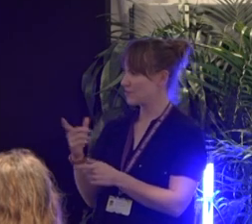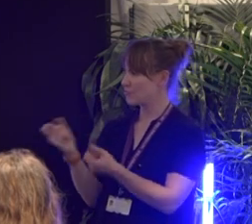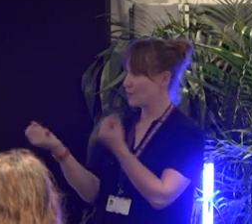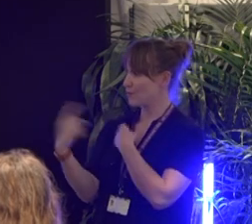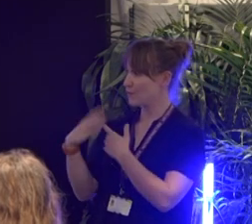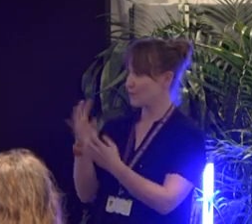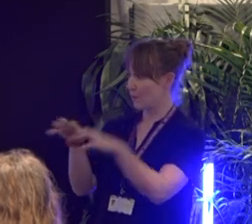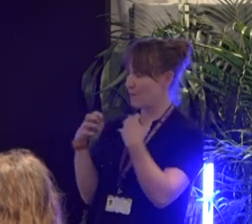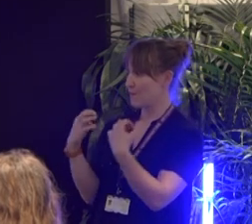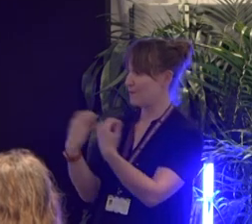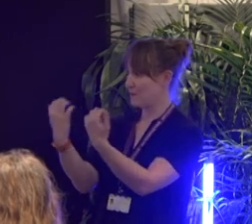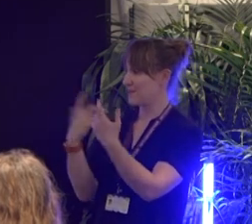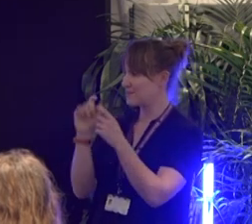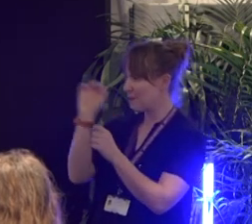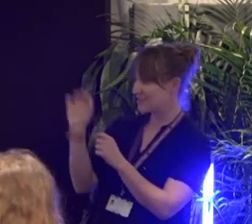actually.